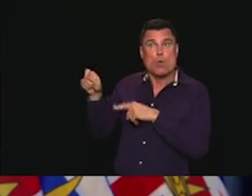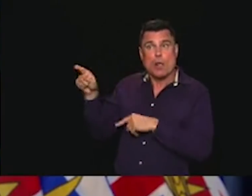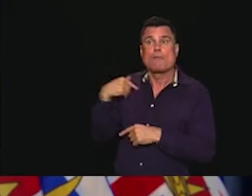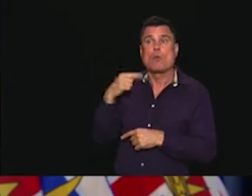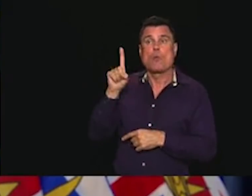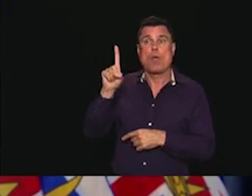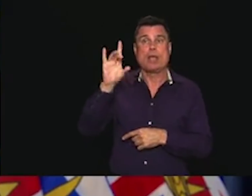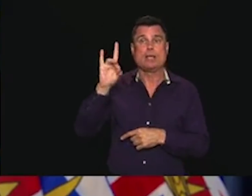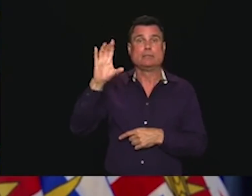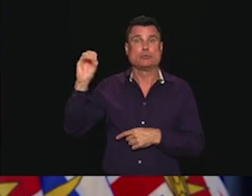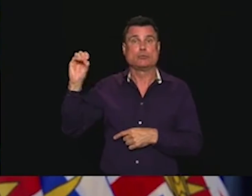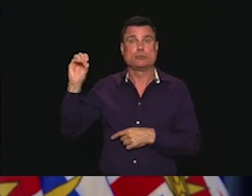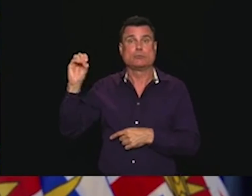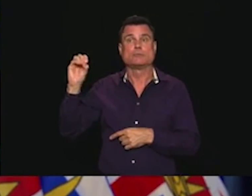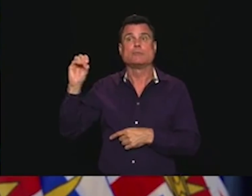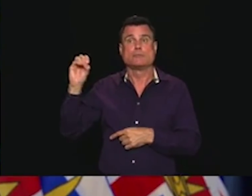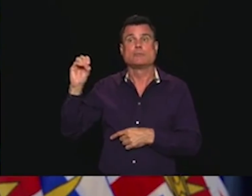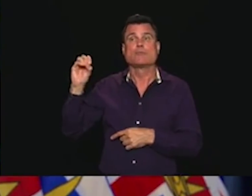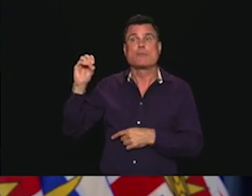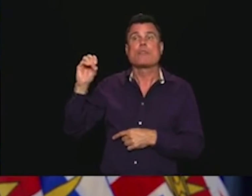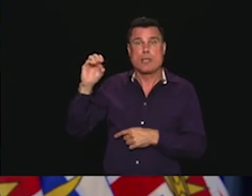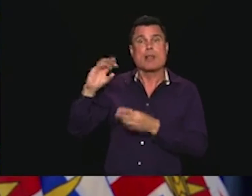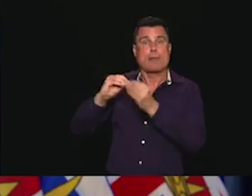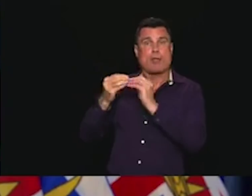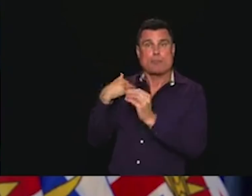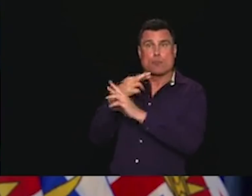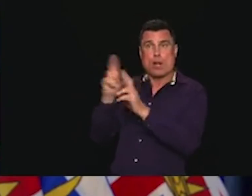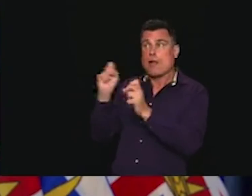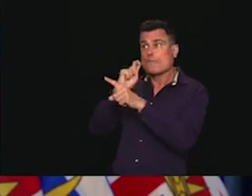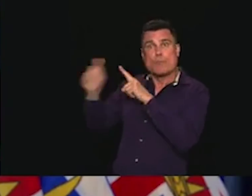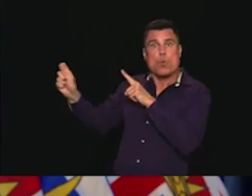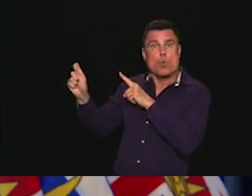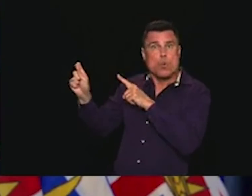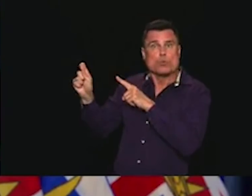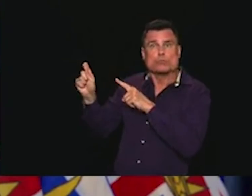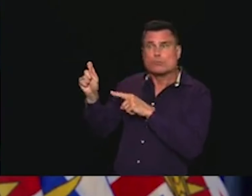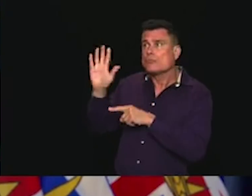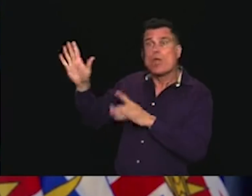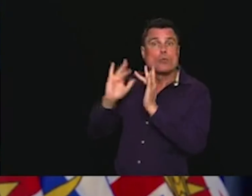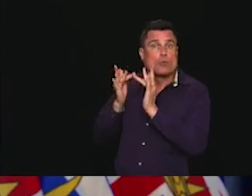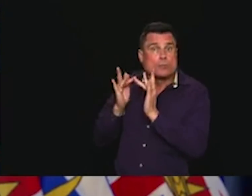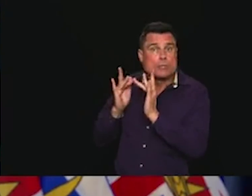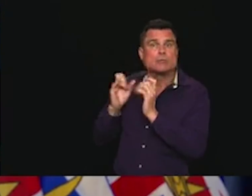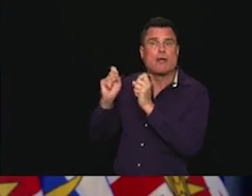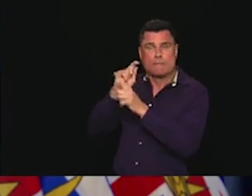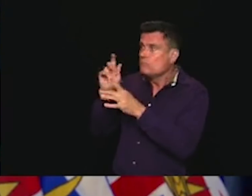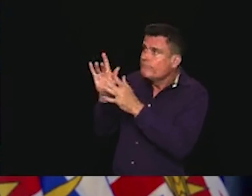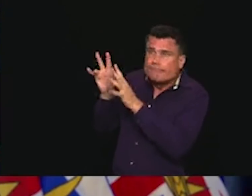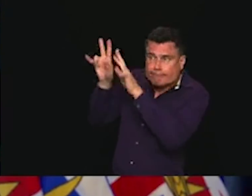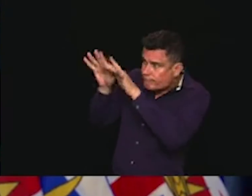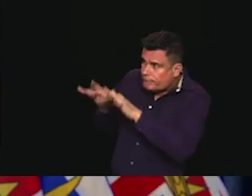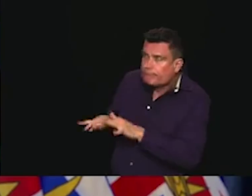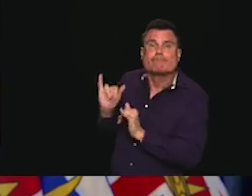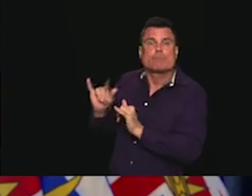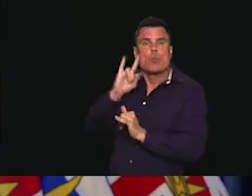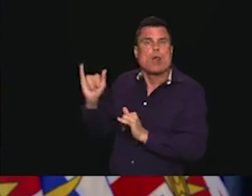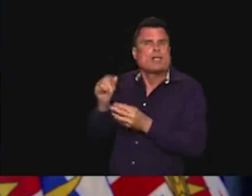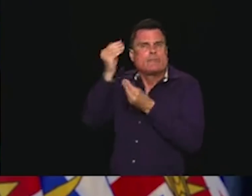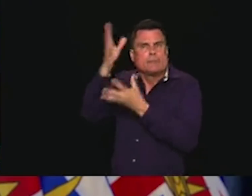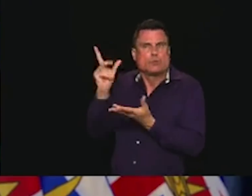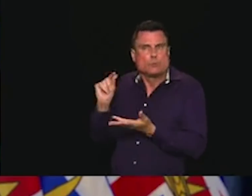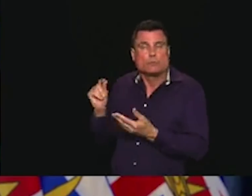be safe. You can, of course, talk with your local public health, in particular the environmental health officers who